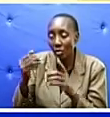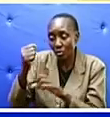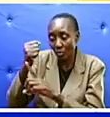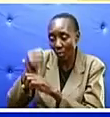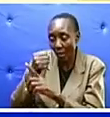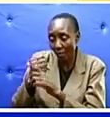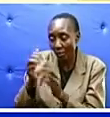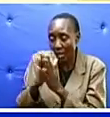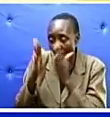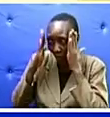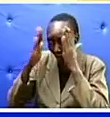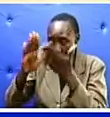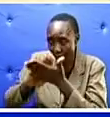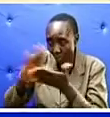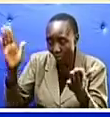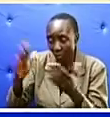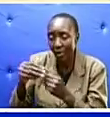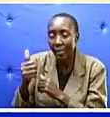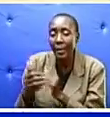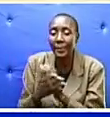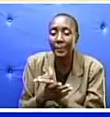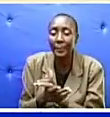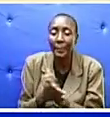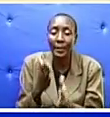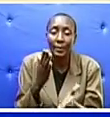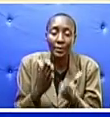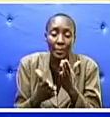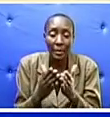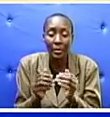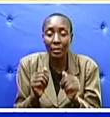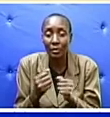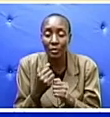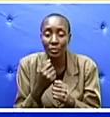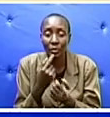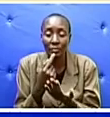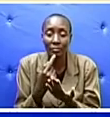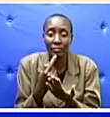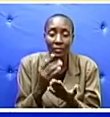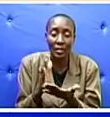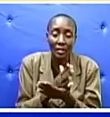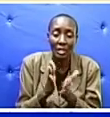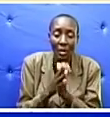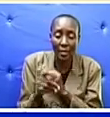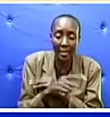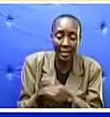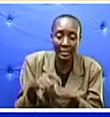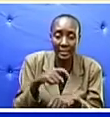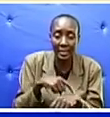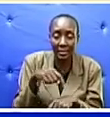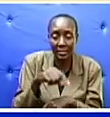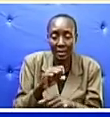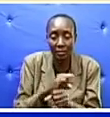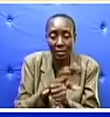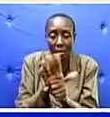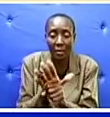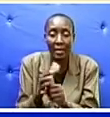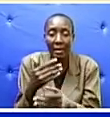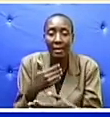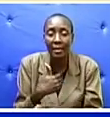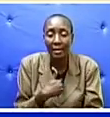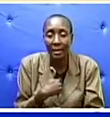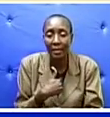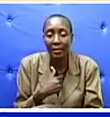Yeah. Okay. Susan, you maybe, if you don't mind, you can take us through just when you got COVID-19, mm-hmm.